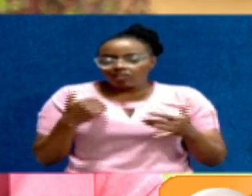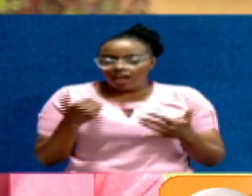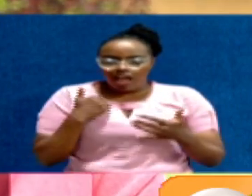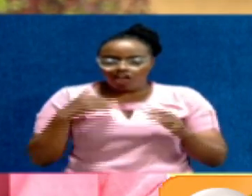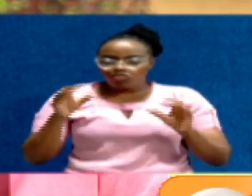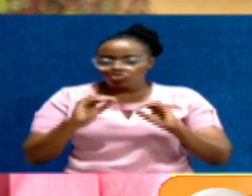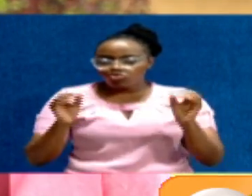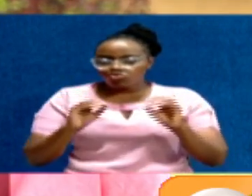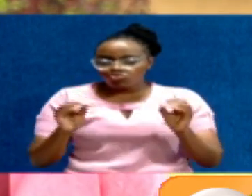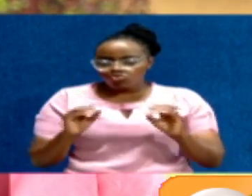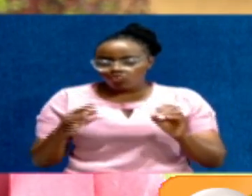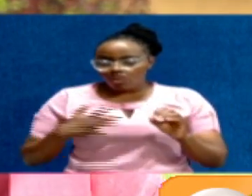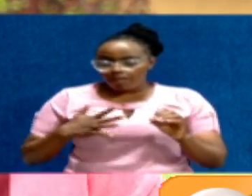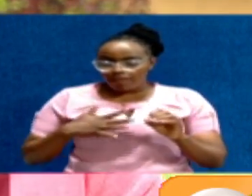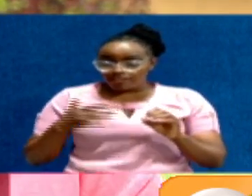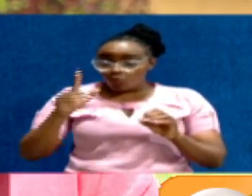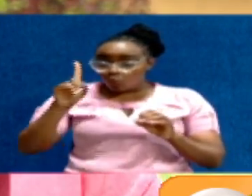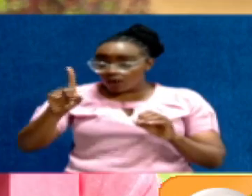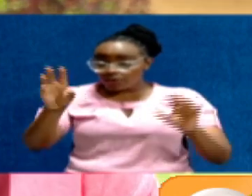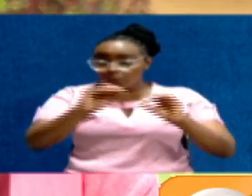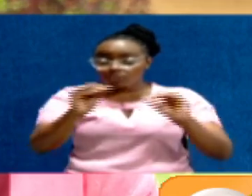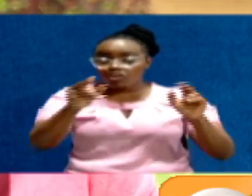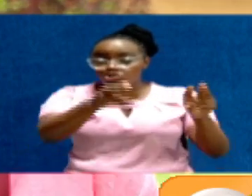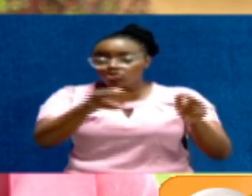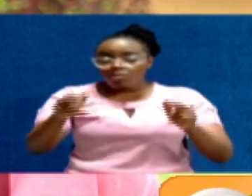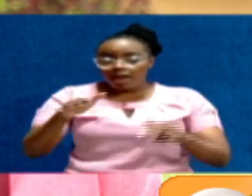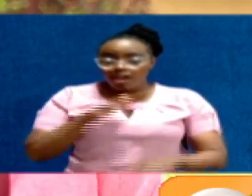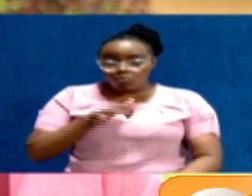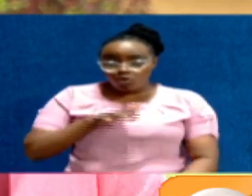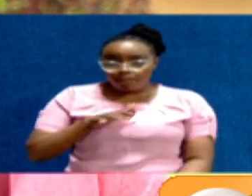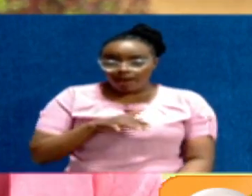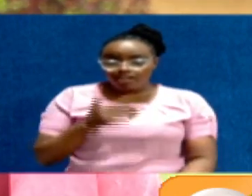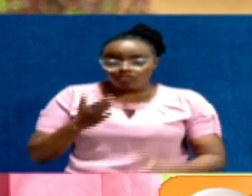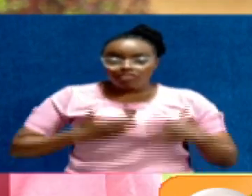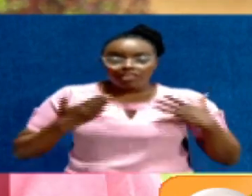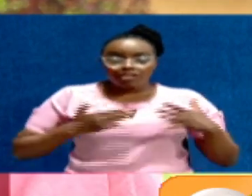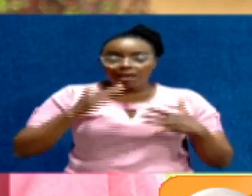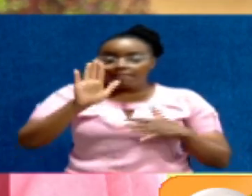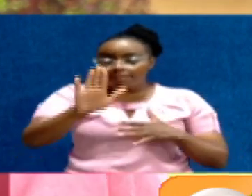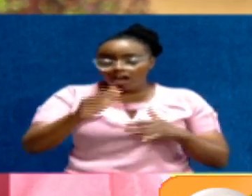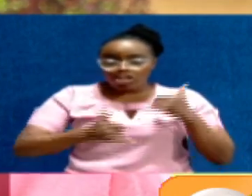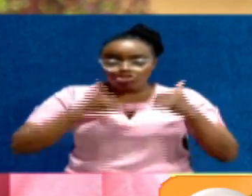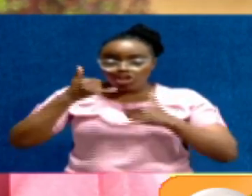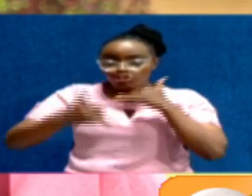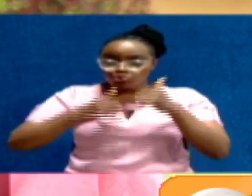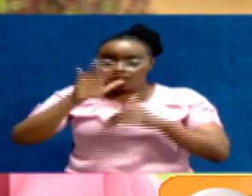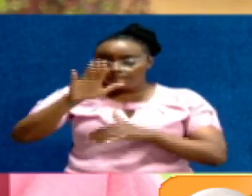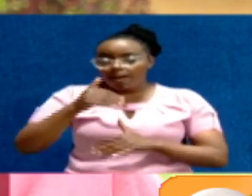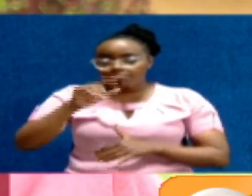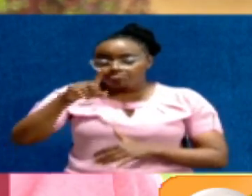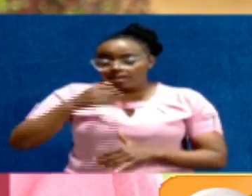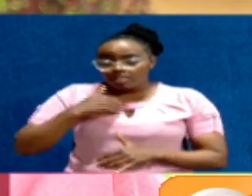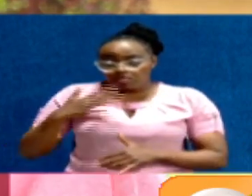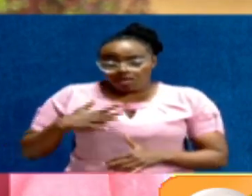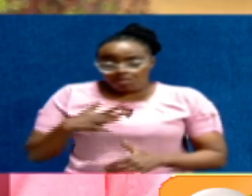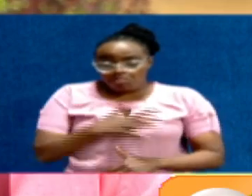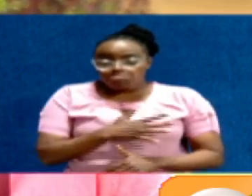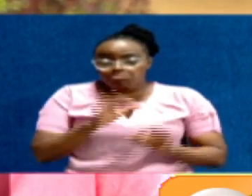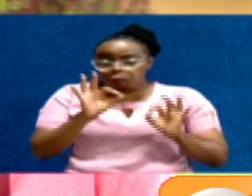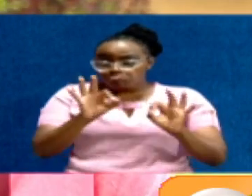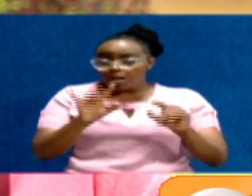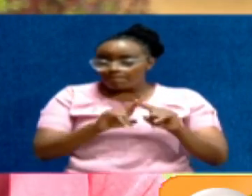hana breast moja, ambaye kwa kawaida mwanamke ni furaha yake akiwa na breast zake yote